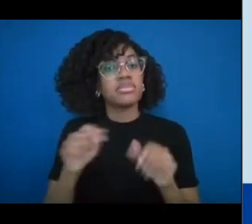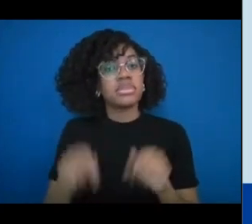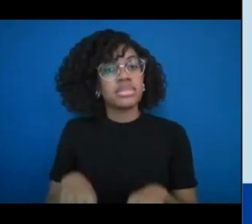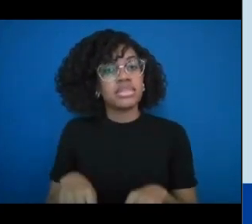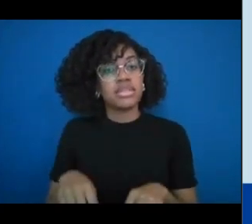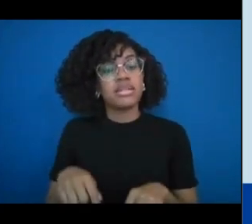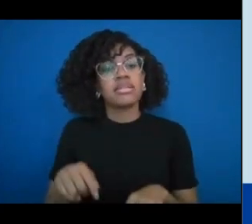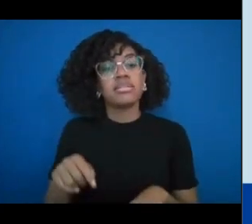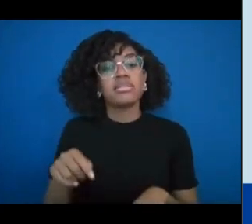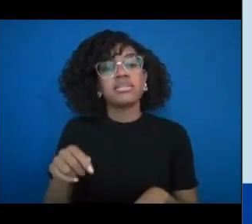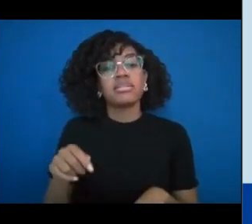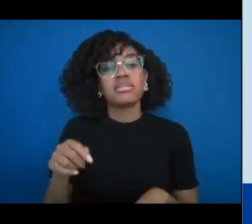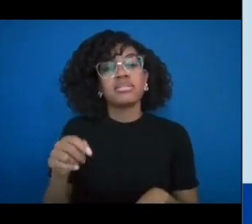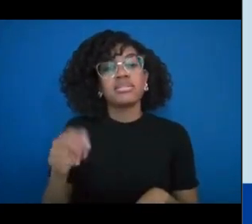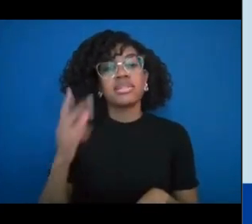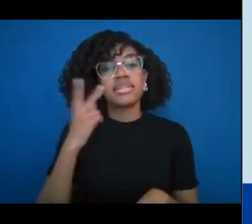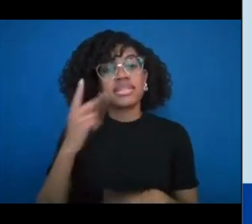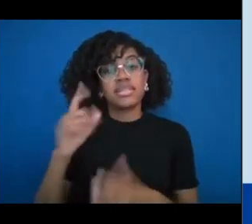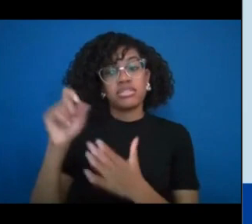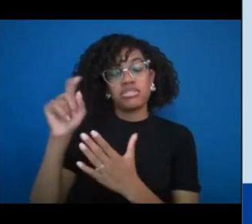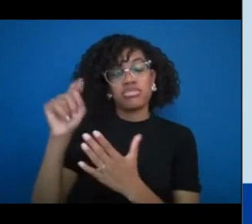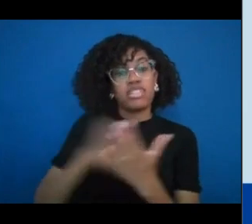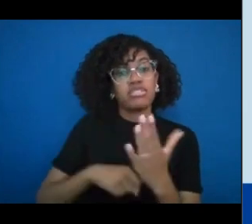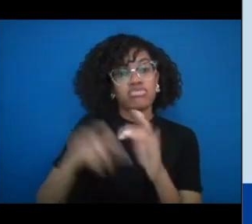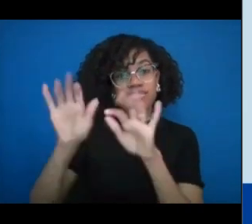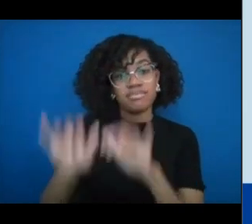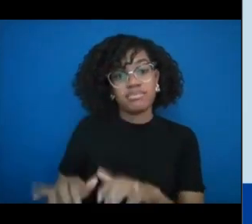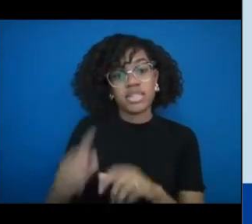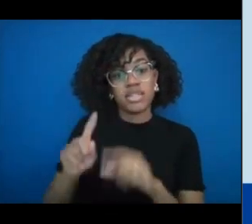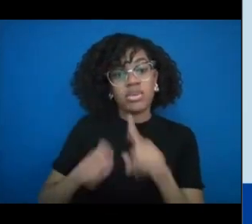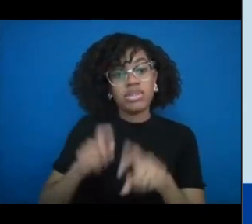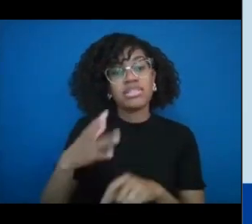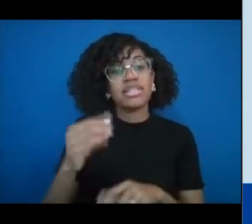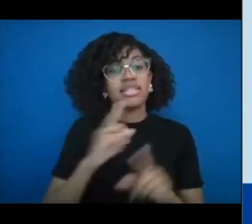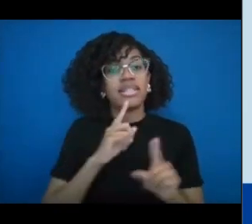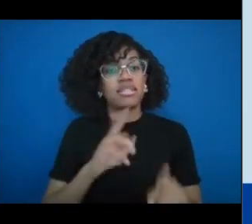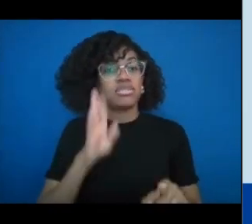a transcript of the questions and our answers, which will be posted.